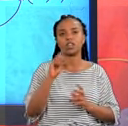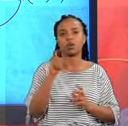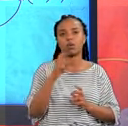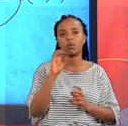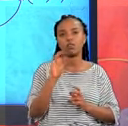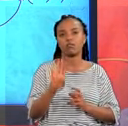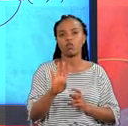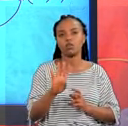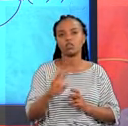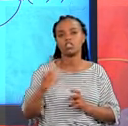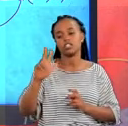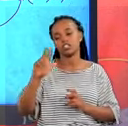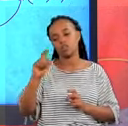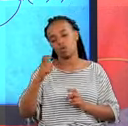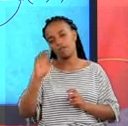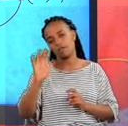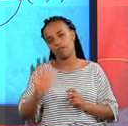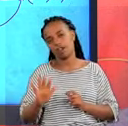0,4,